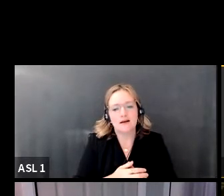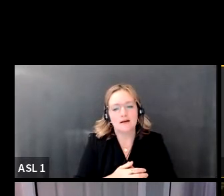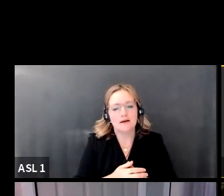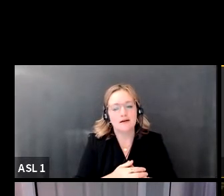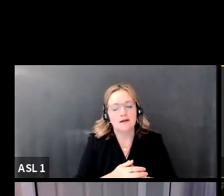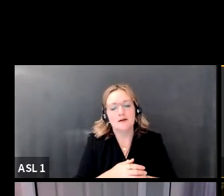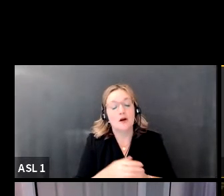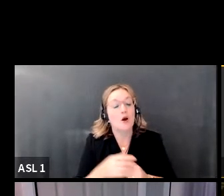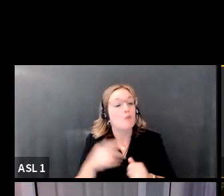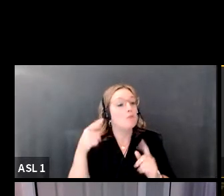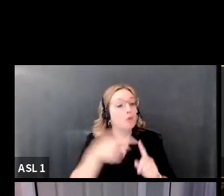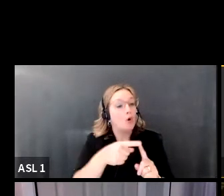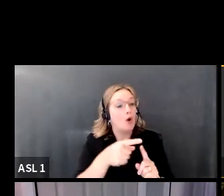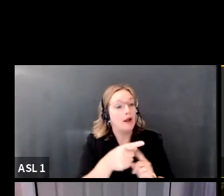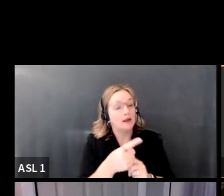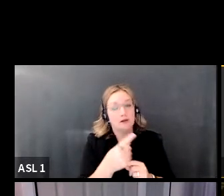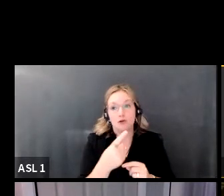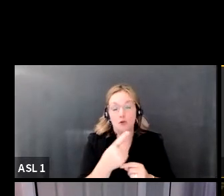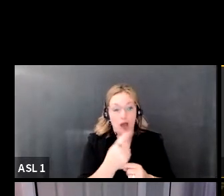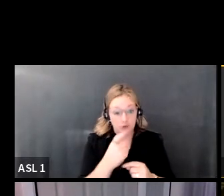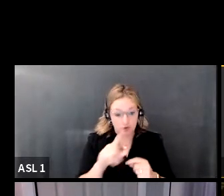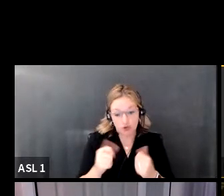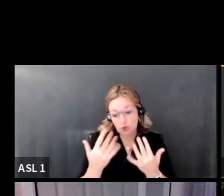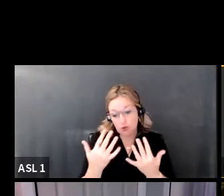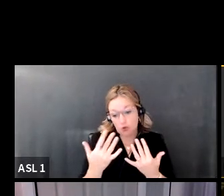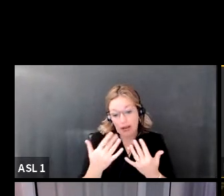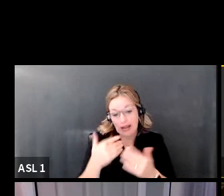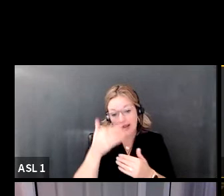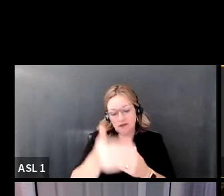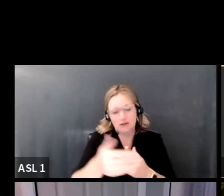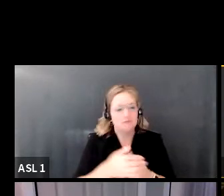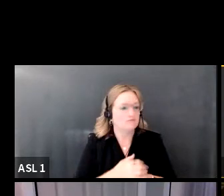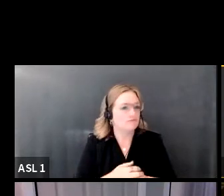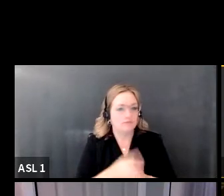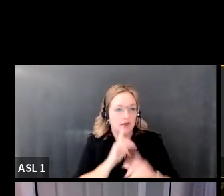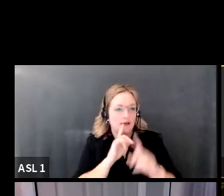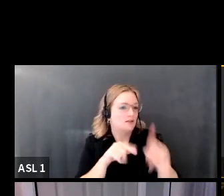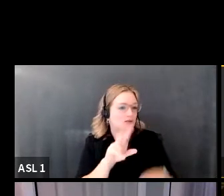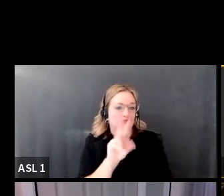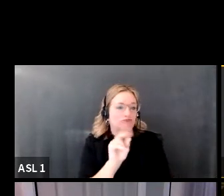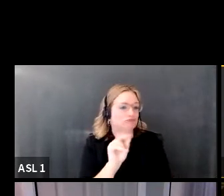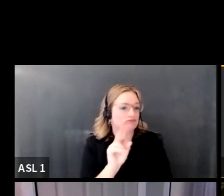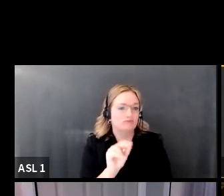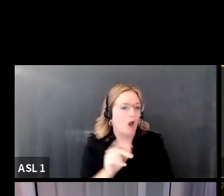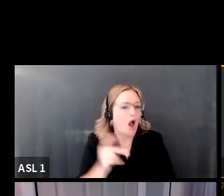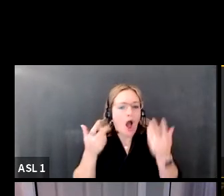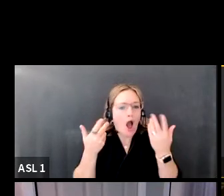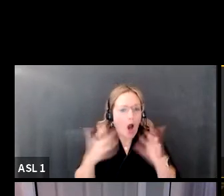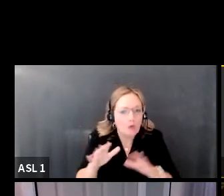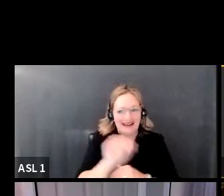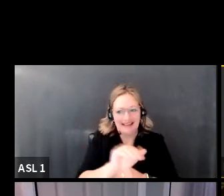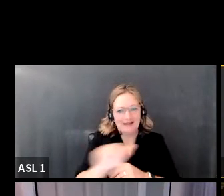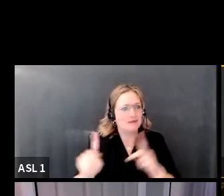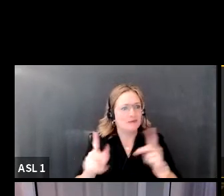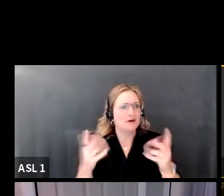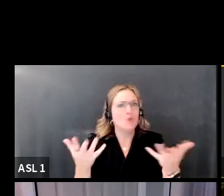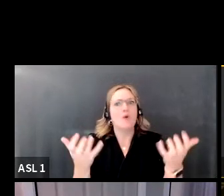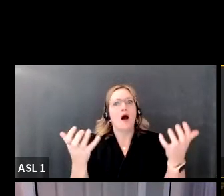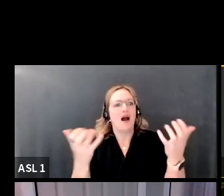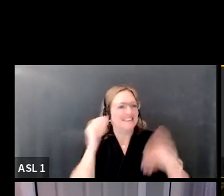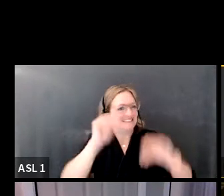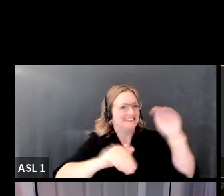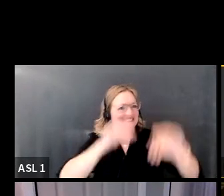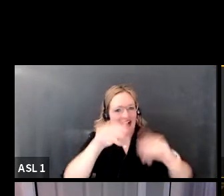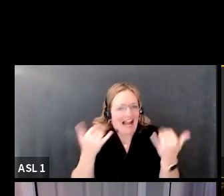another year it does a disservice to the calls for change that have been going on now the the the impetus is to start right now